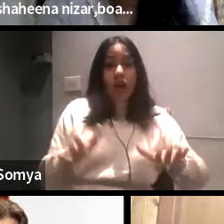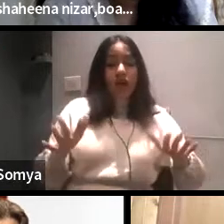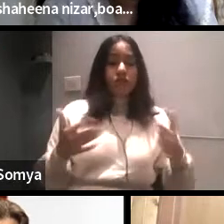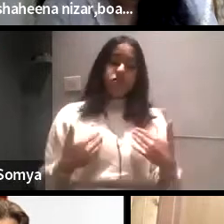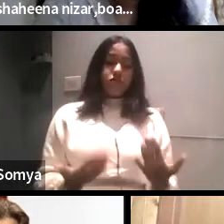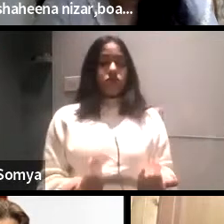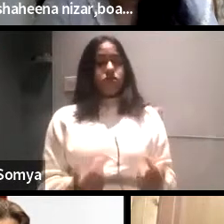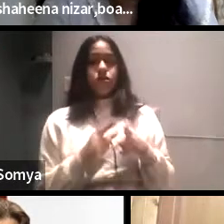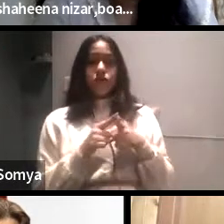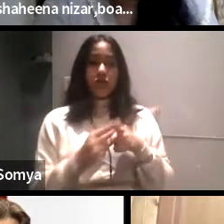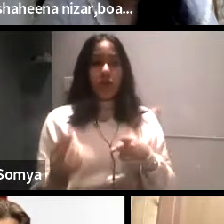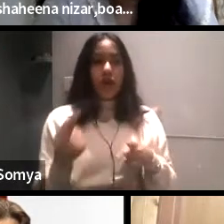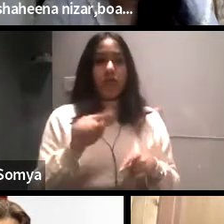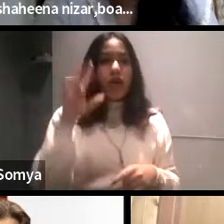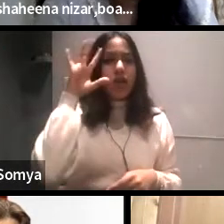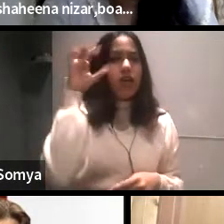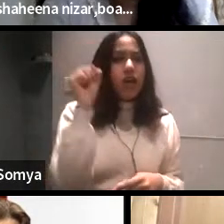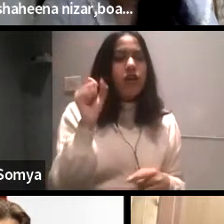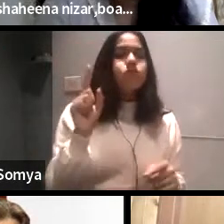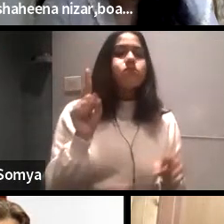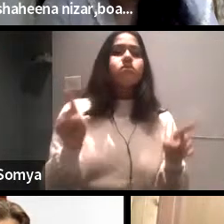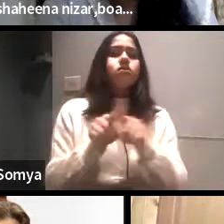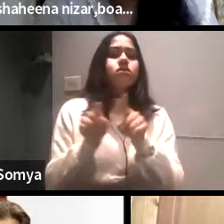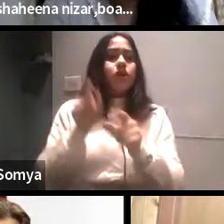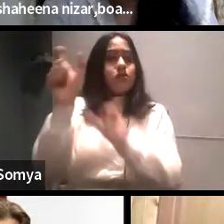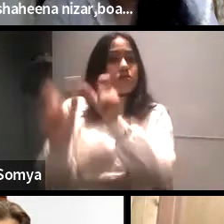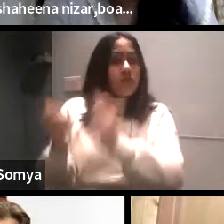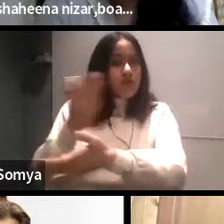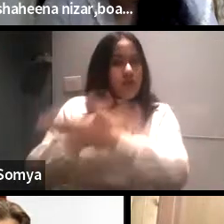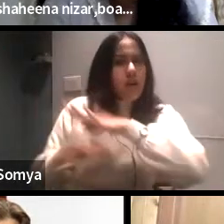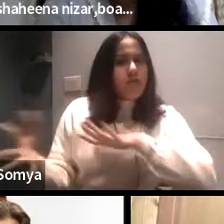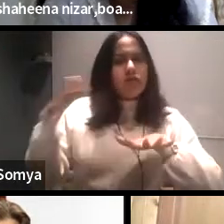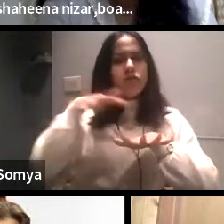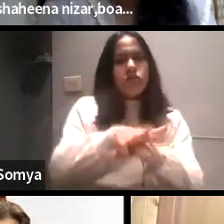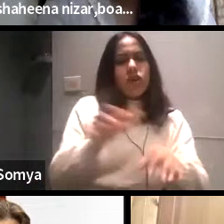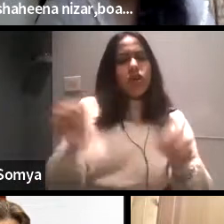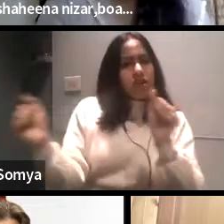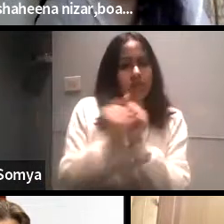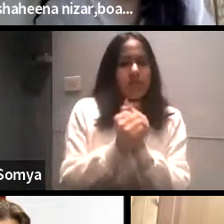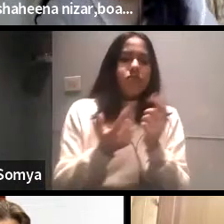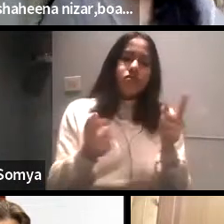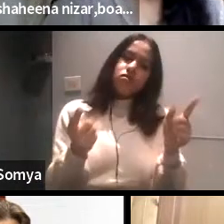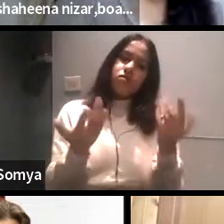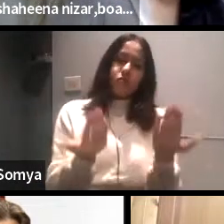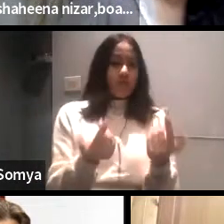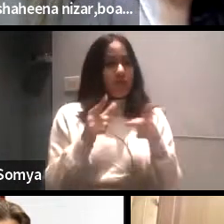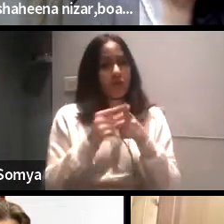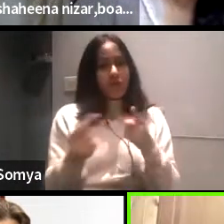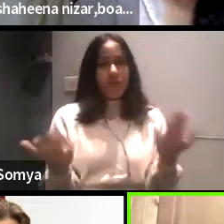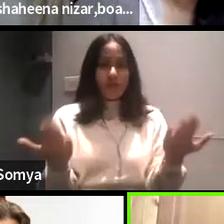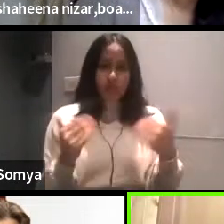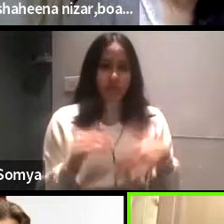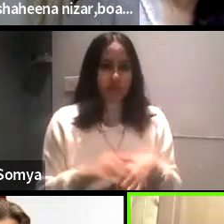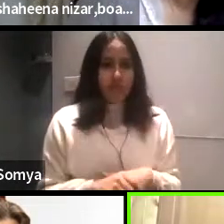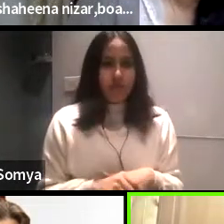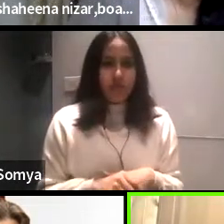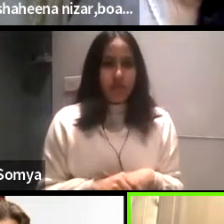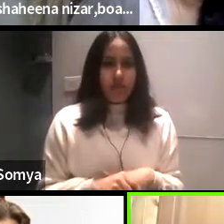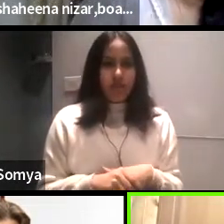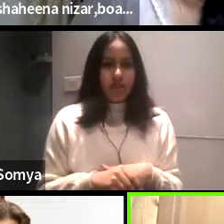can, but we remember how to include people and work differently. So I know you didn't want a big long answer, so I'll stop there. No. So